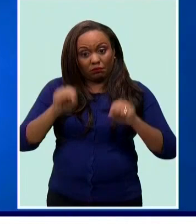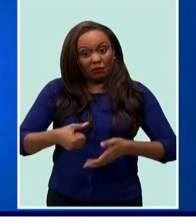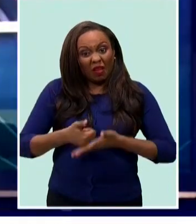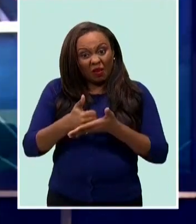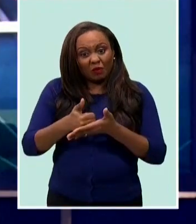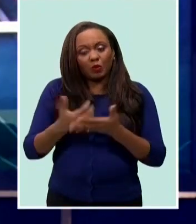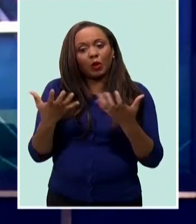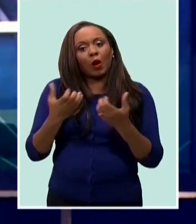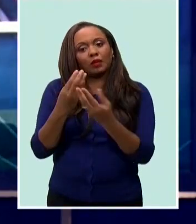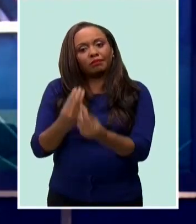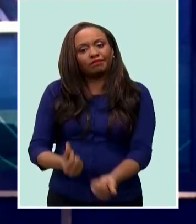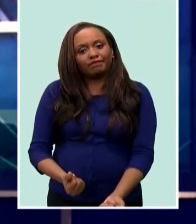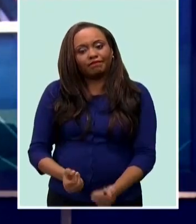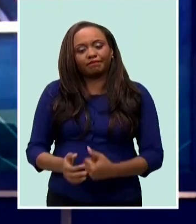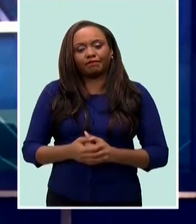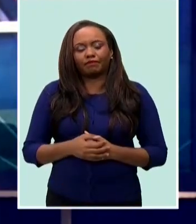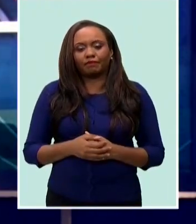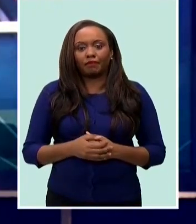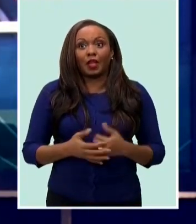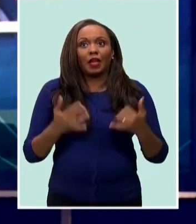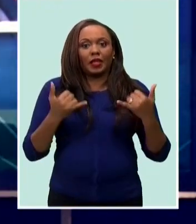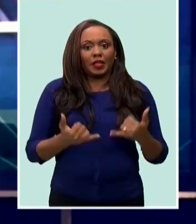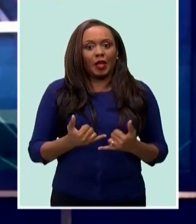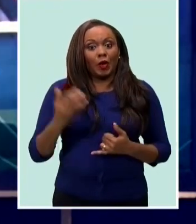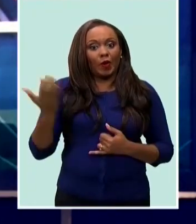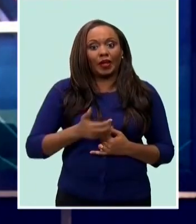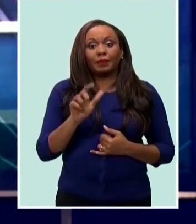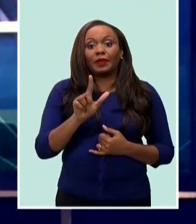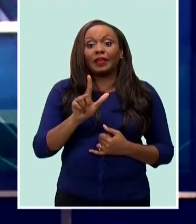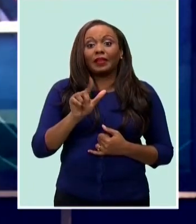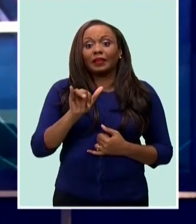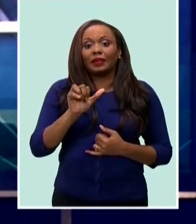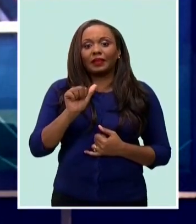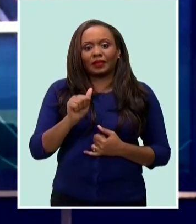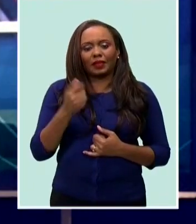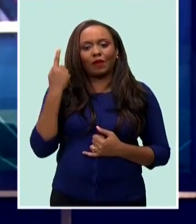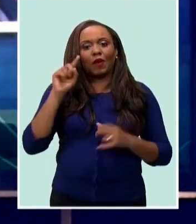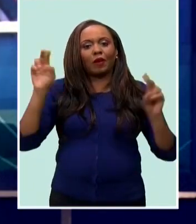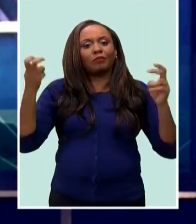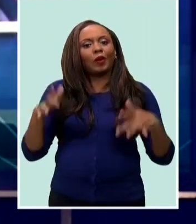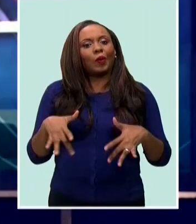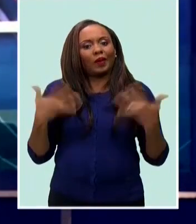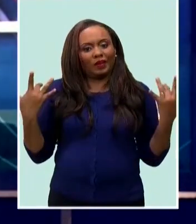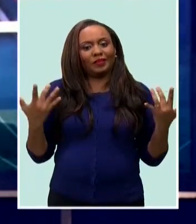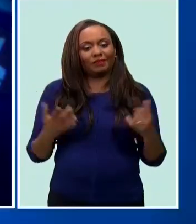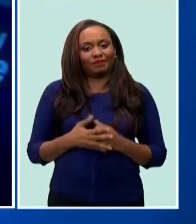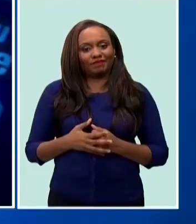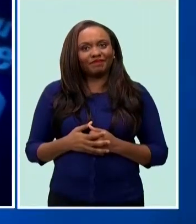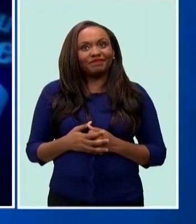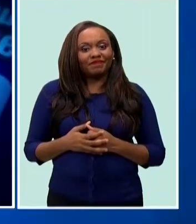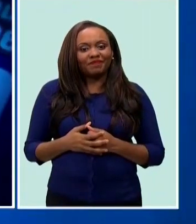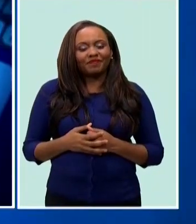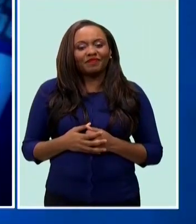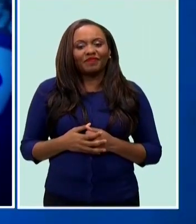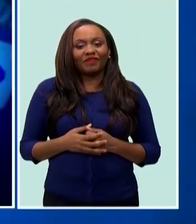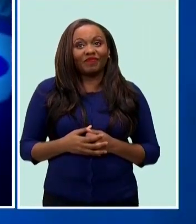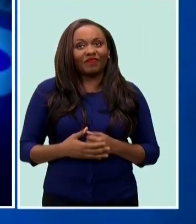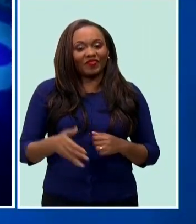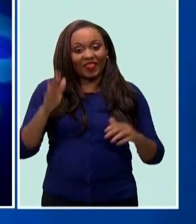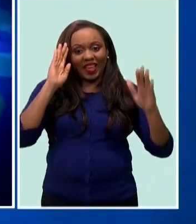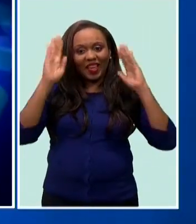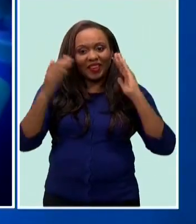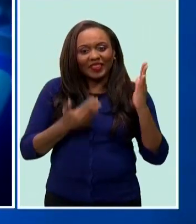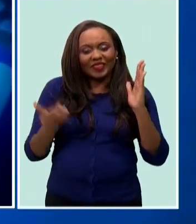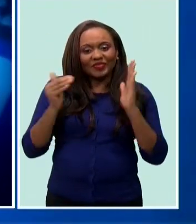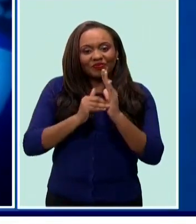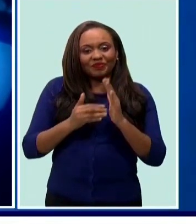country. And we welcome back our Lisa Broom now for more from our What's Trending segment. Lisa? Hey, Lisa. Hello